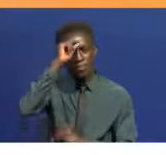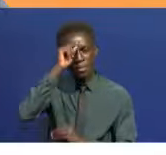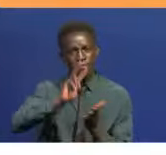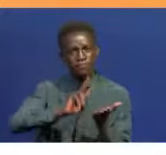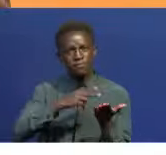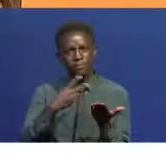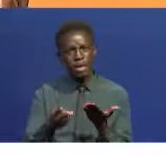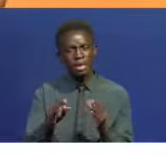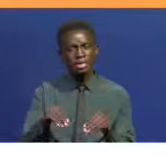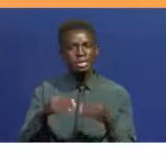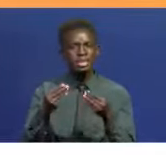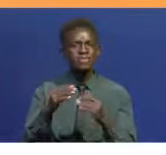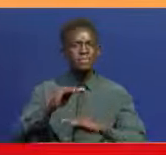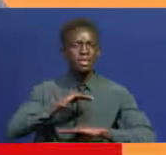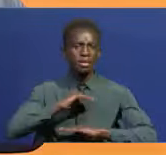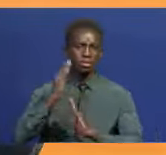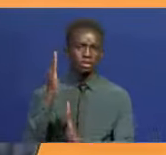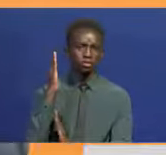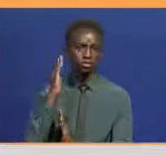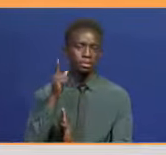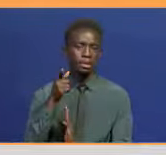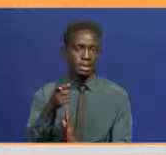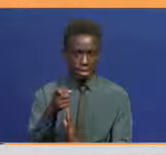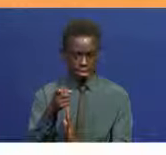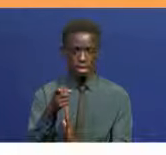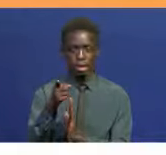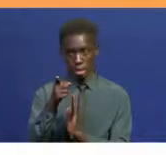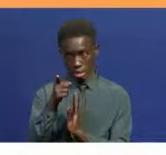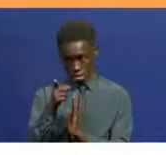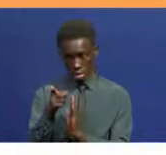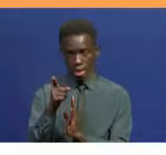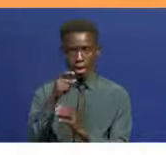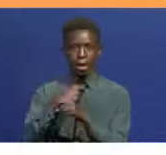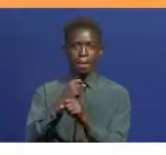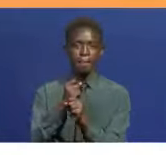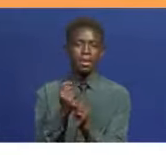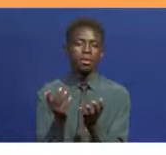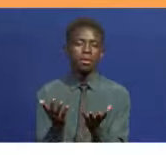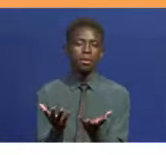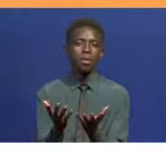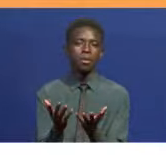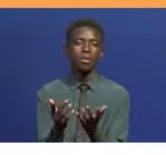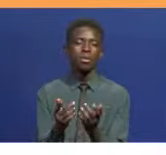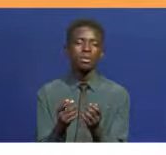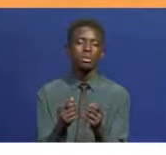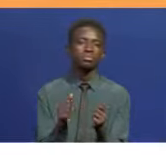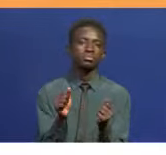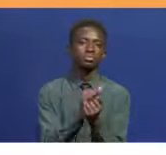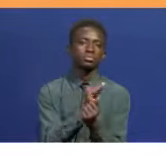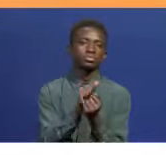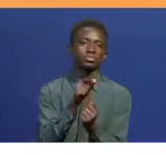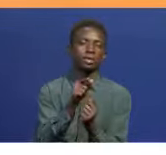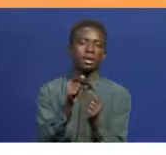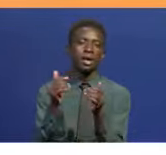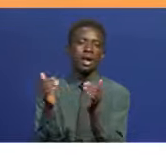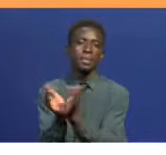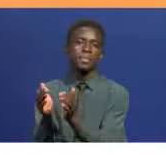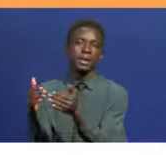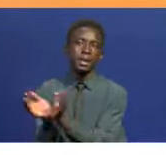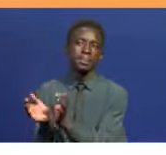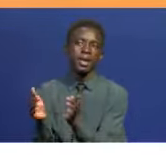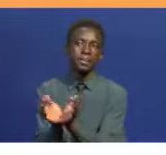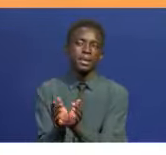to provide adequate security is what has led to the mushrooming of these small companies. And these companies are there to